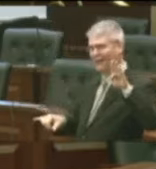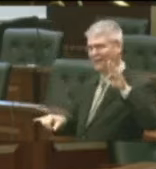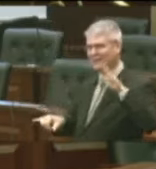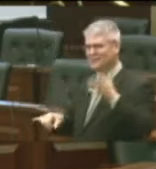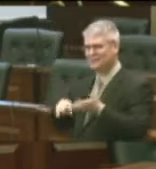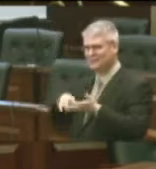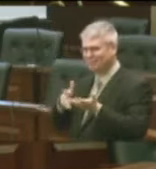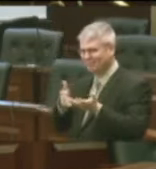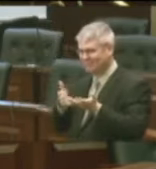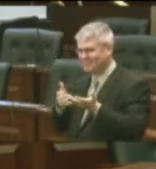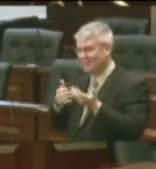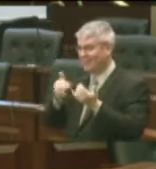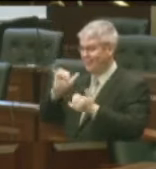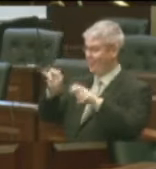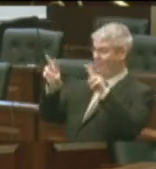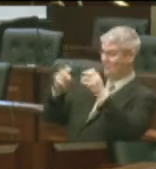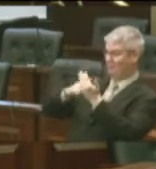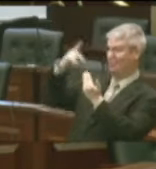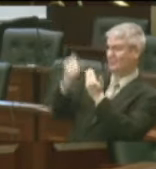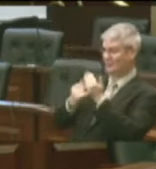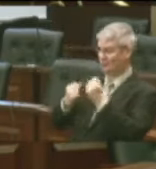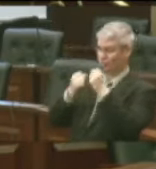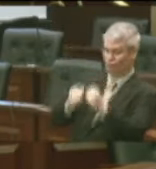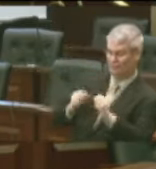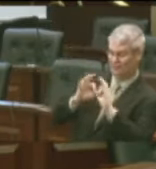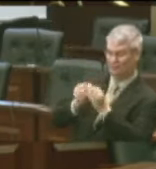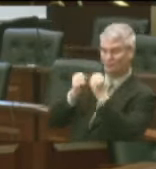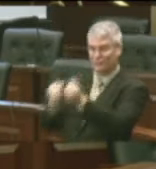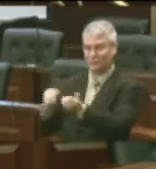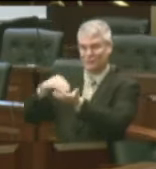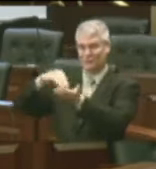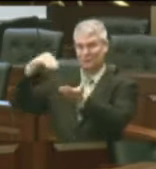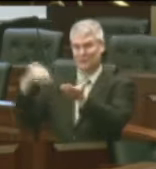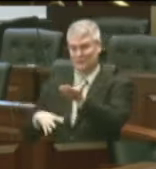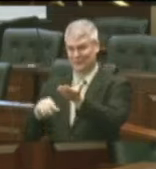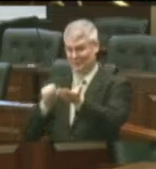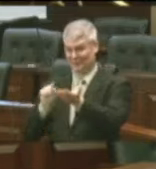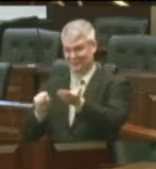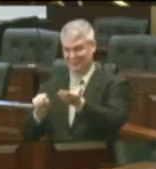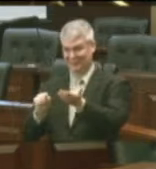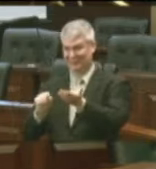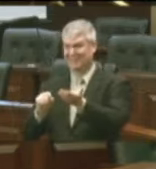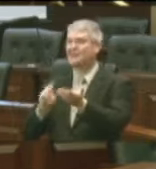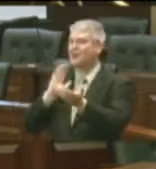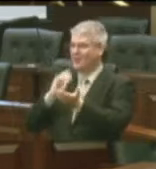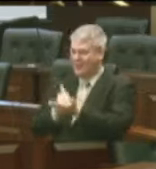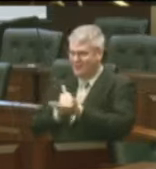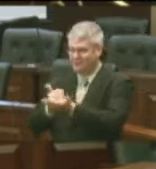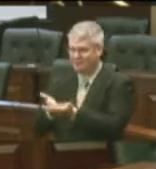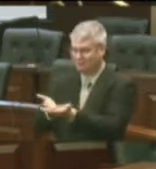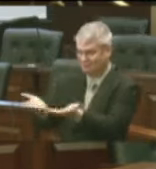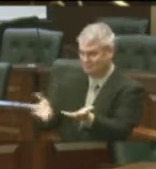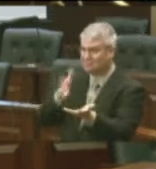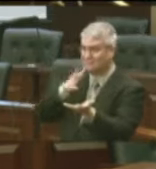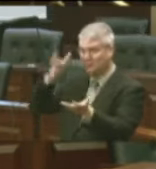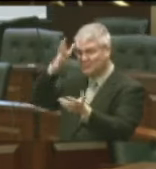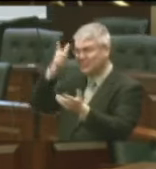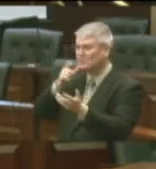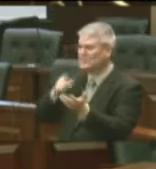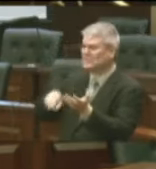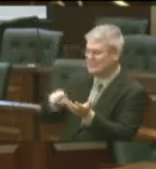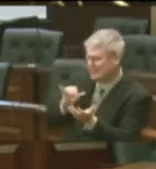Families, Strong Students initiative helps ensure parents are less likely to exit the workforce or